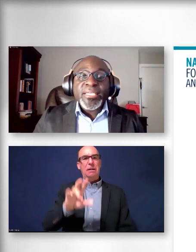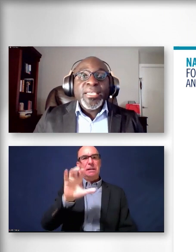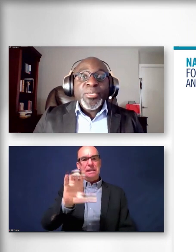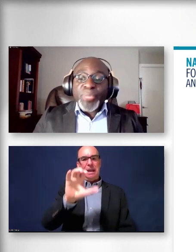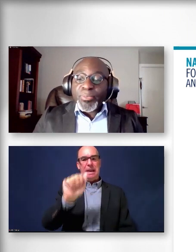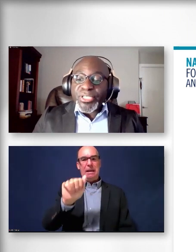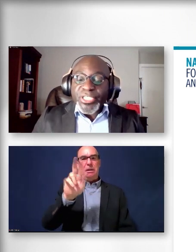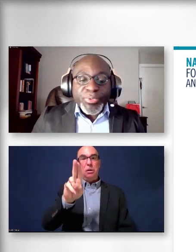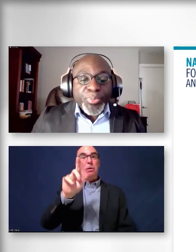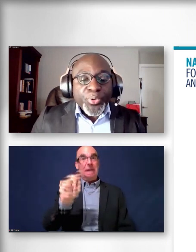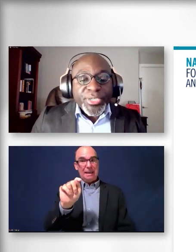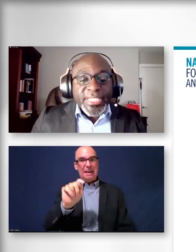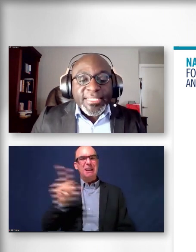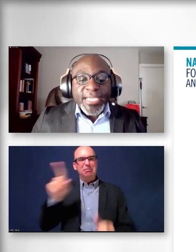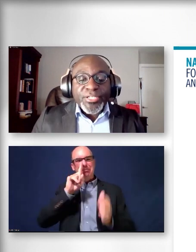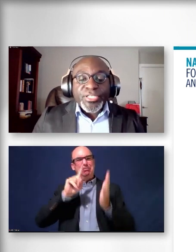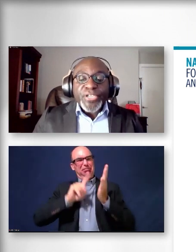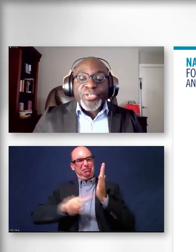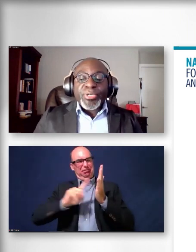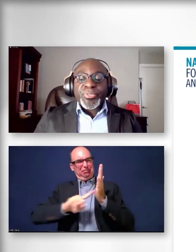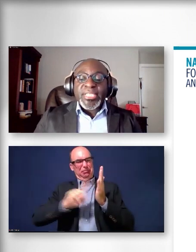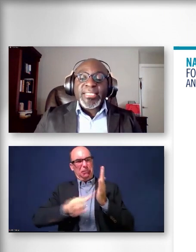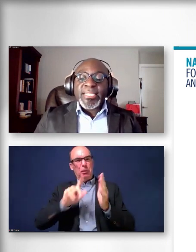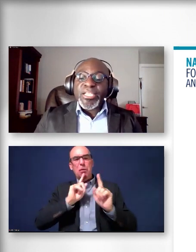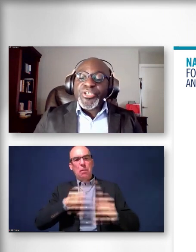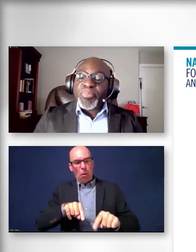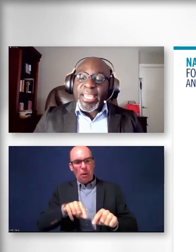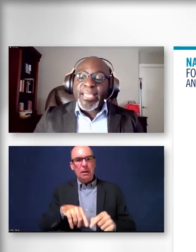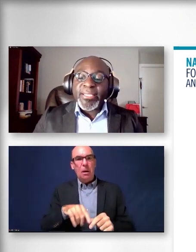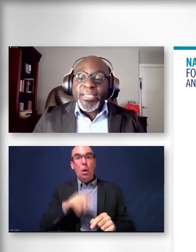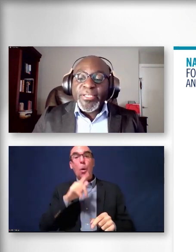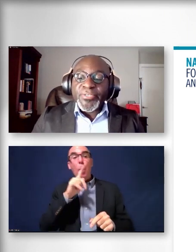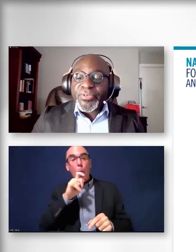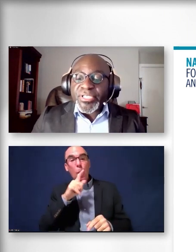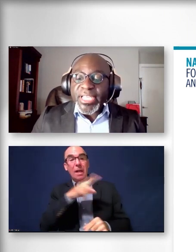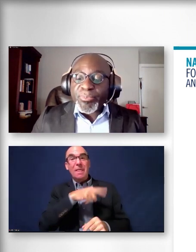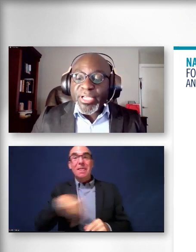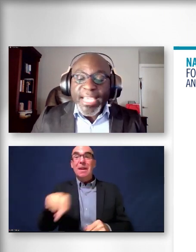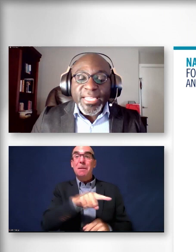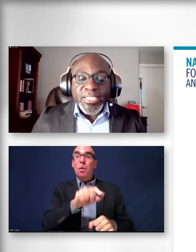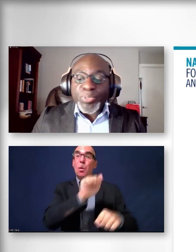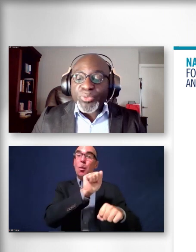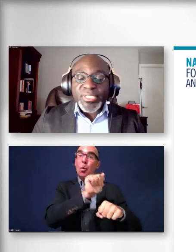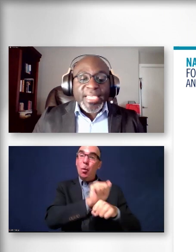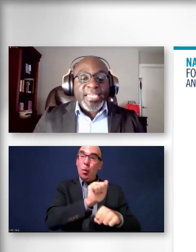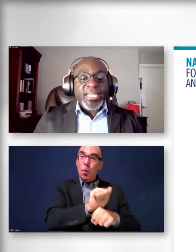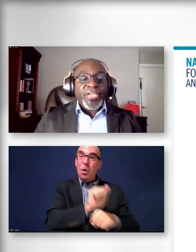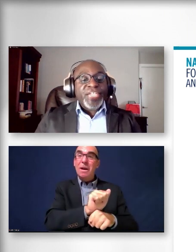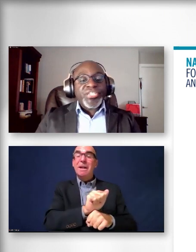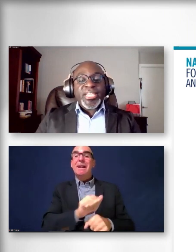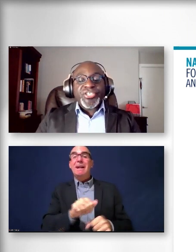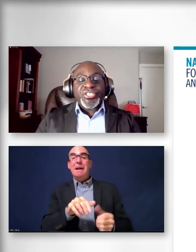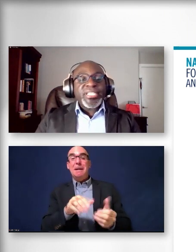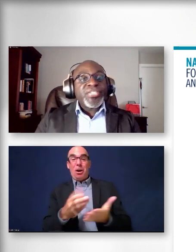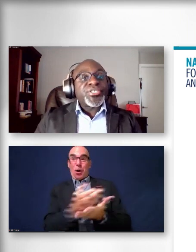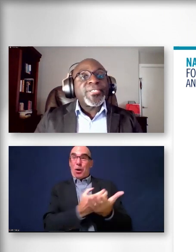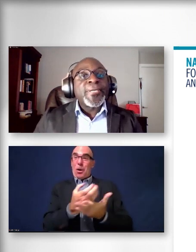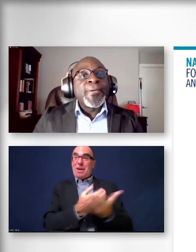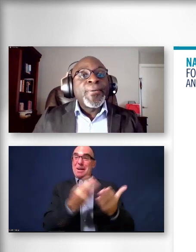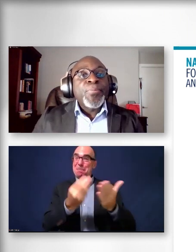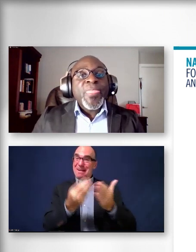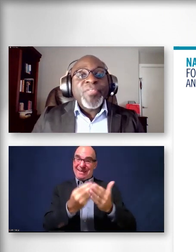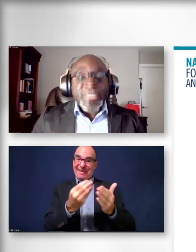CAUT, published a report entitled Underrepresented and Underpaid, Diversity Among Canada's Post-Secondary Education